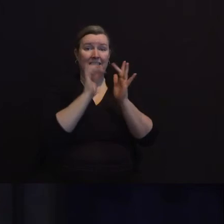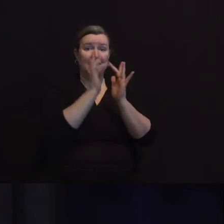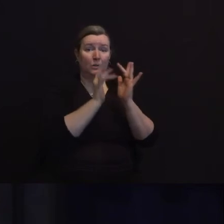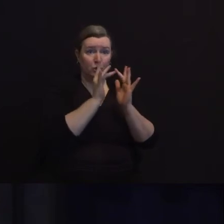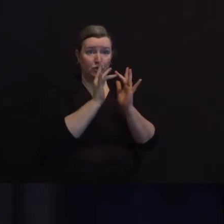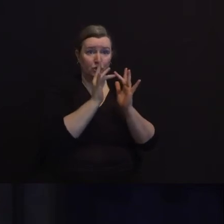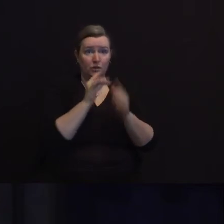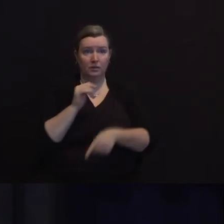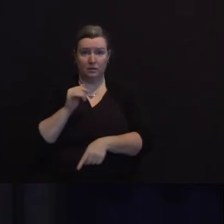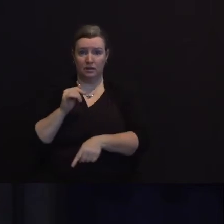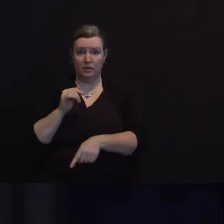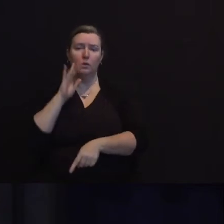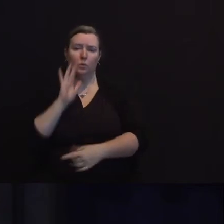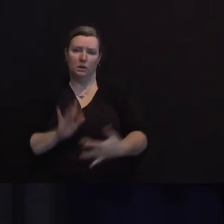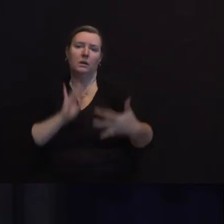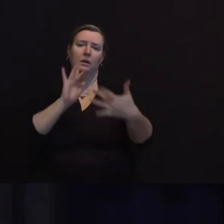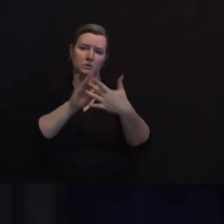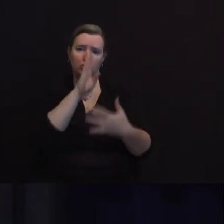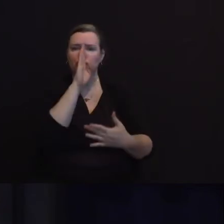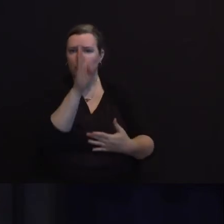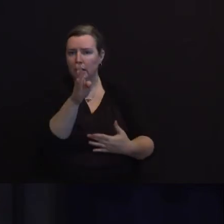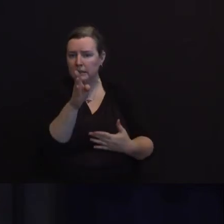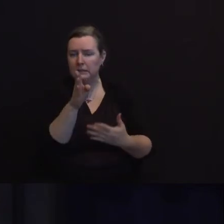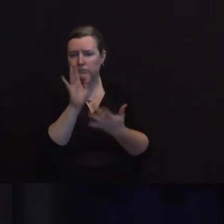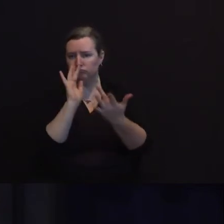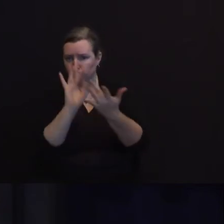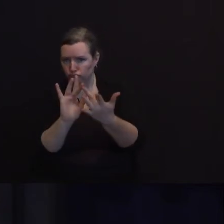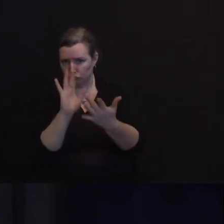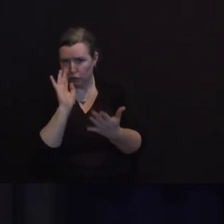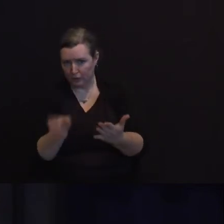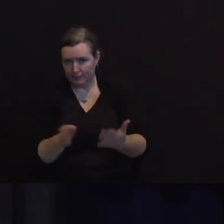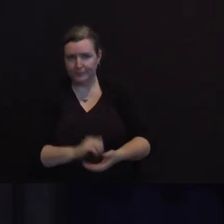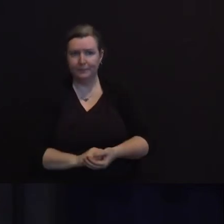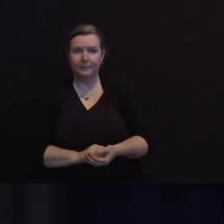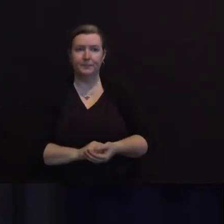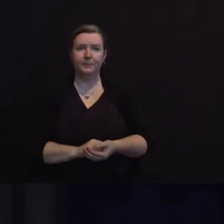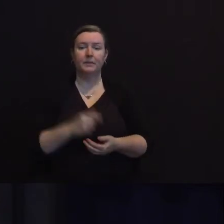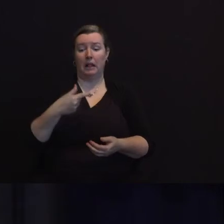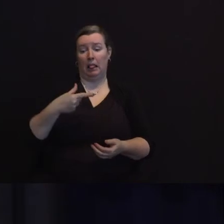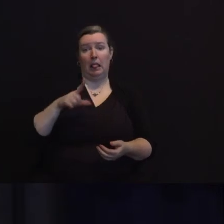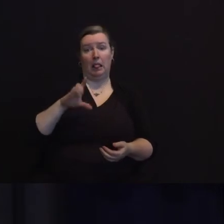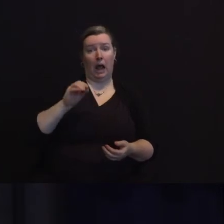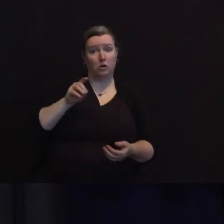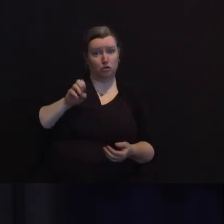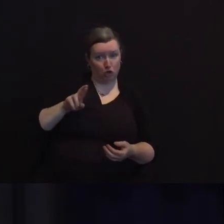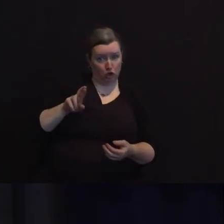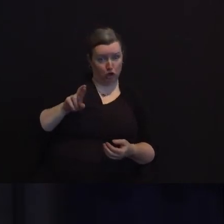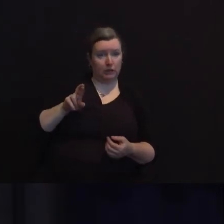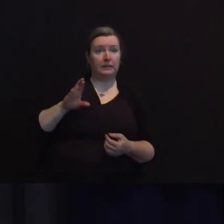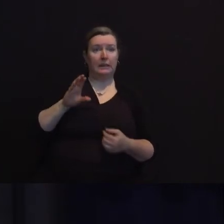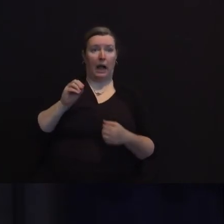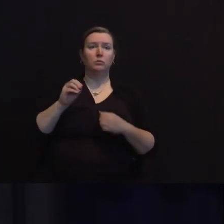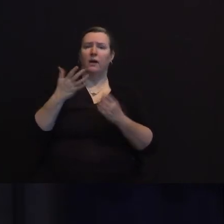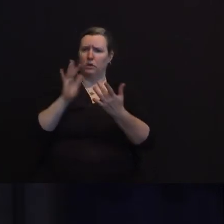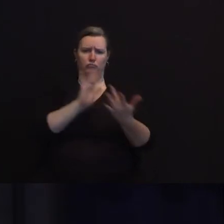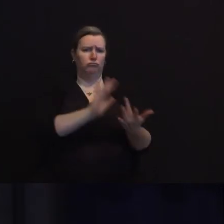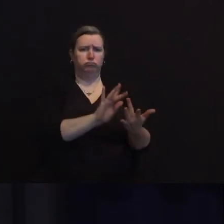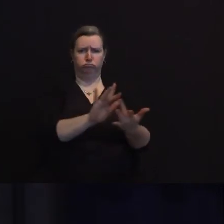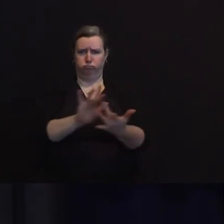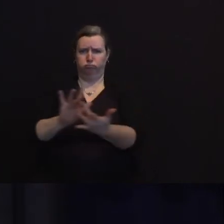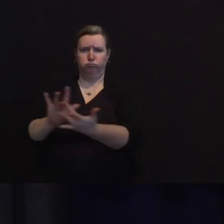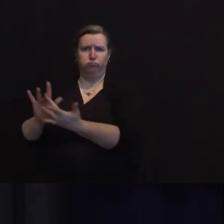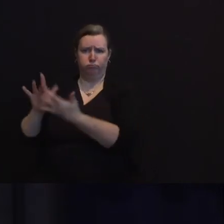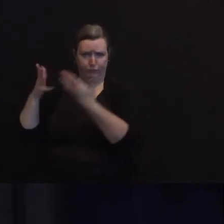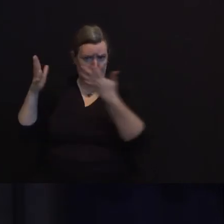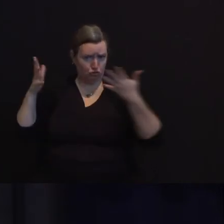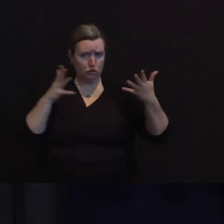by that site. The Gloucester County megasite has already begun contacting individuals to schedule